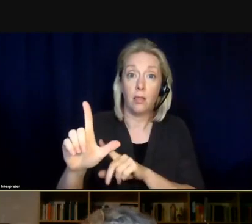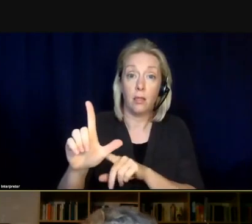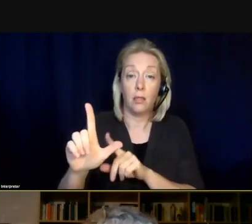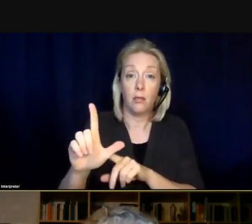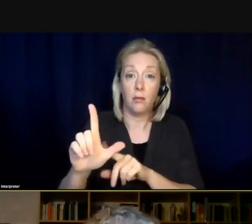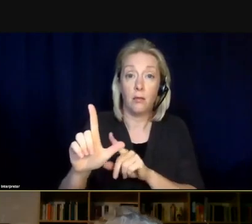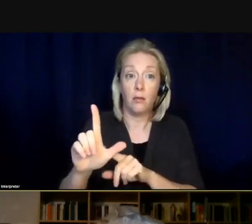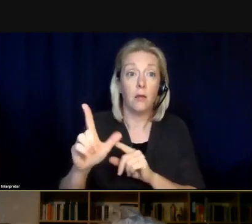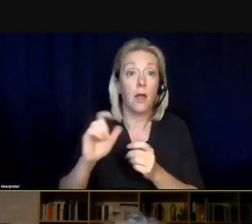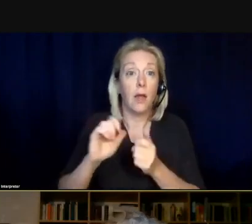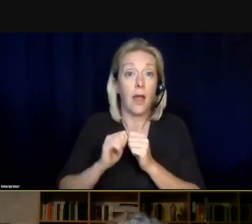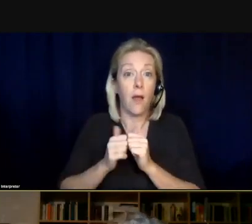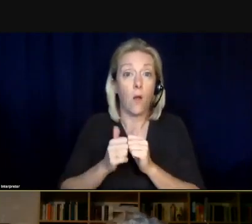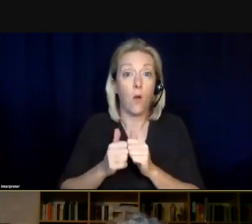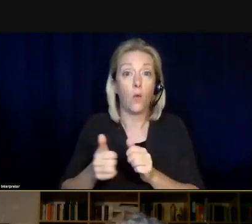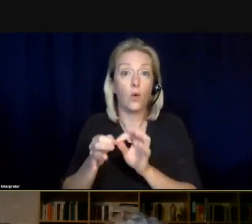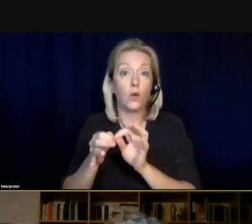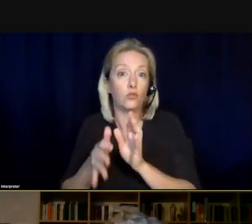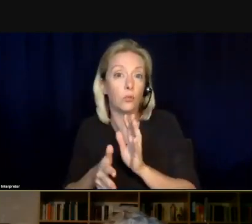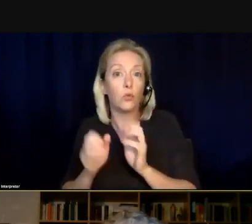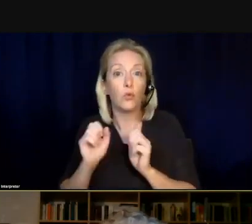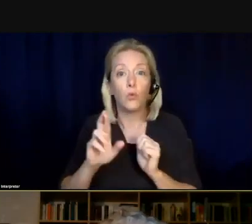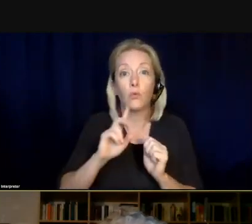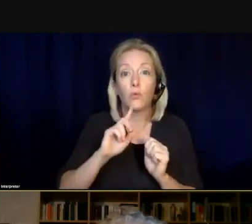real time is with a sign language interpreter.